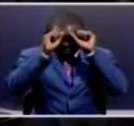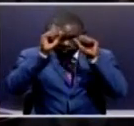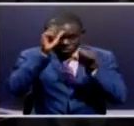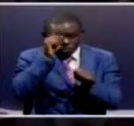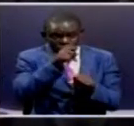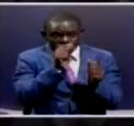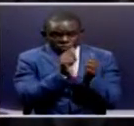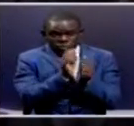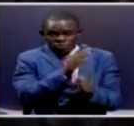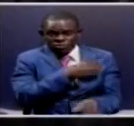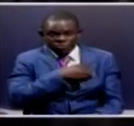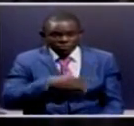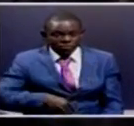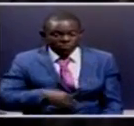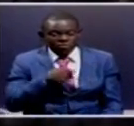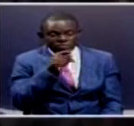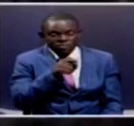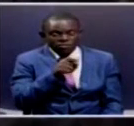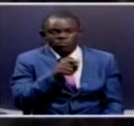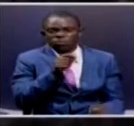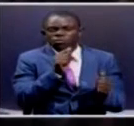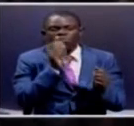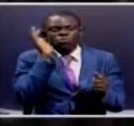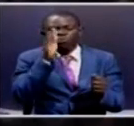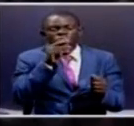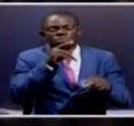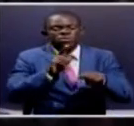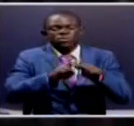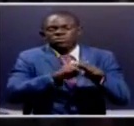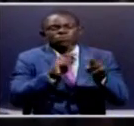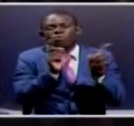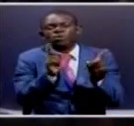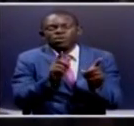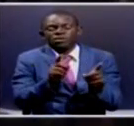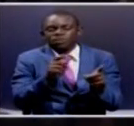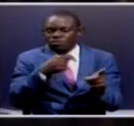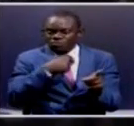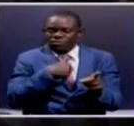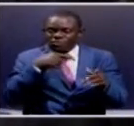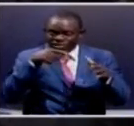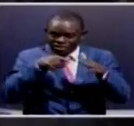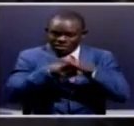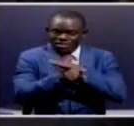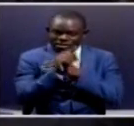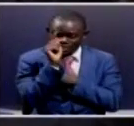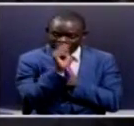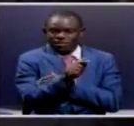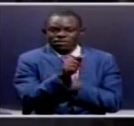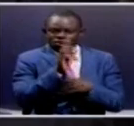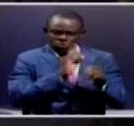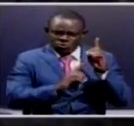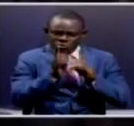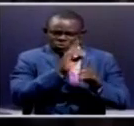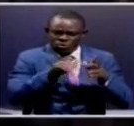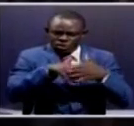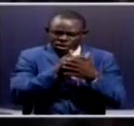stakeholders and argue on how we are going to refine our political process.